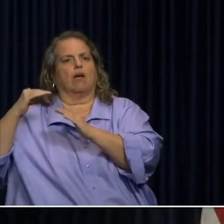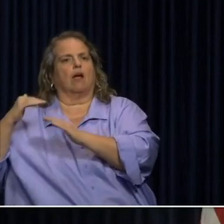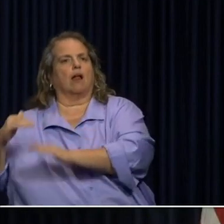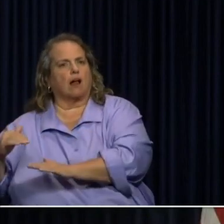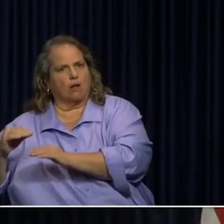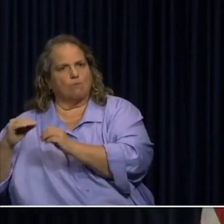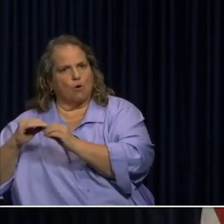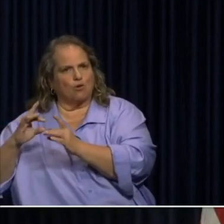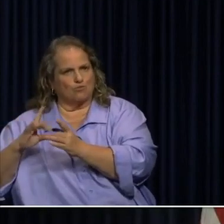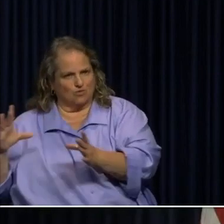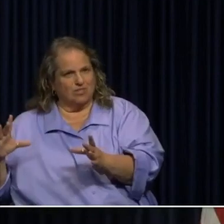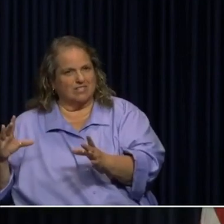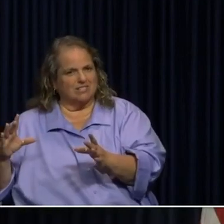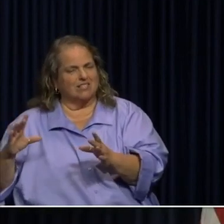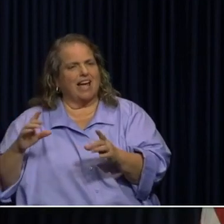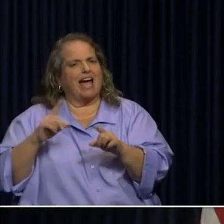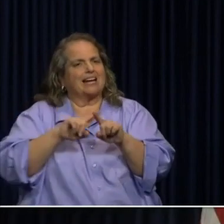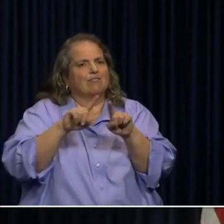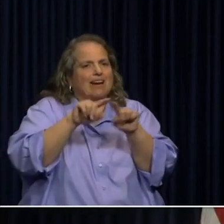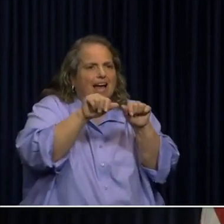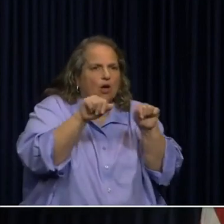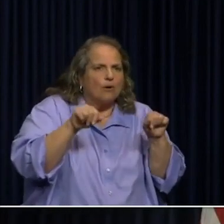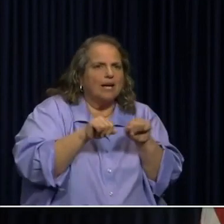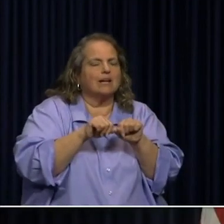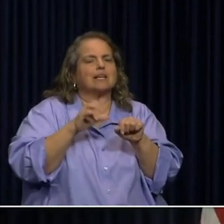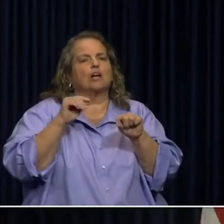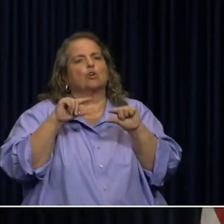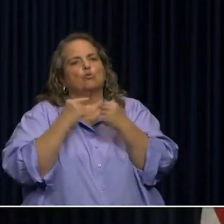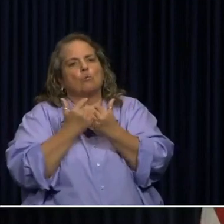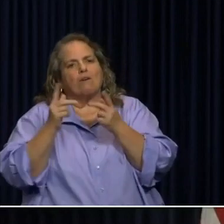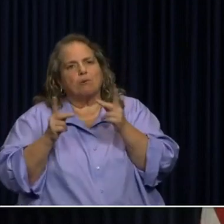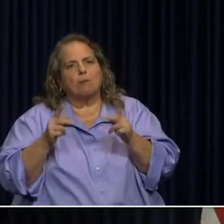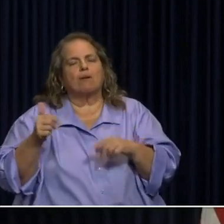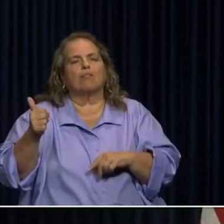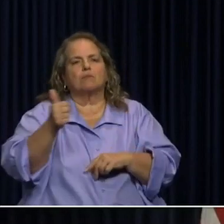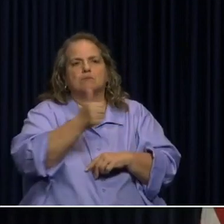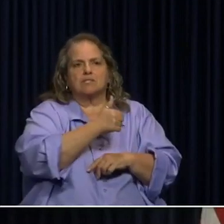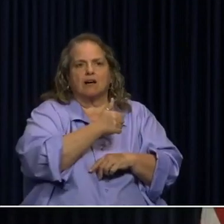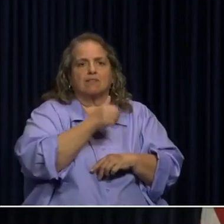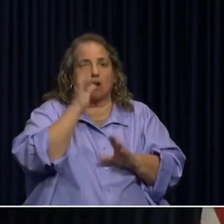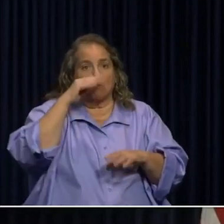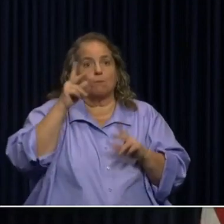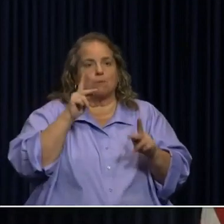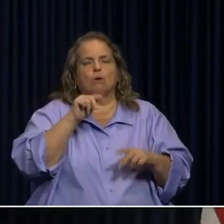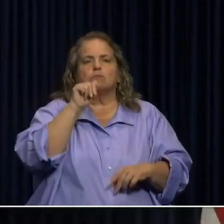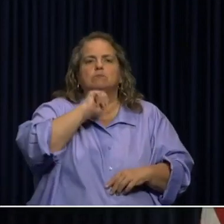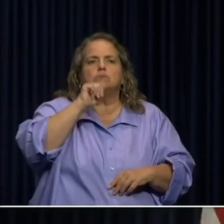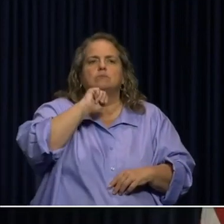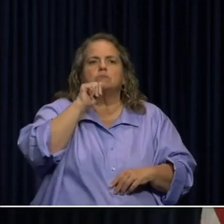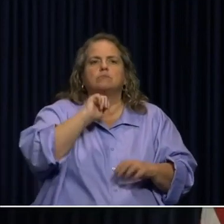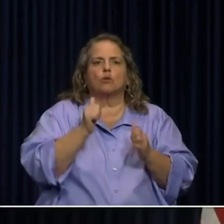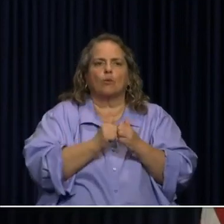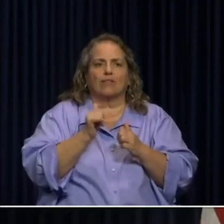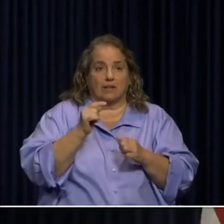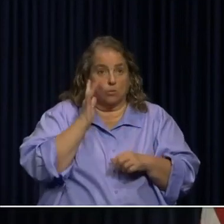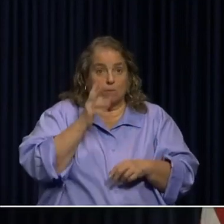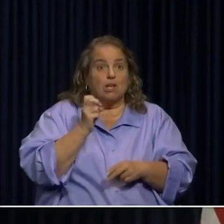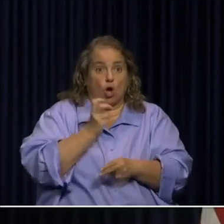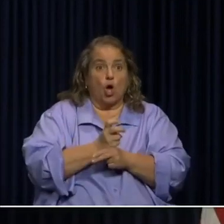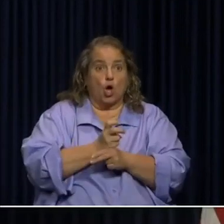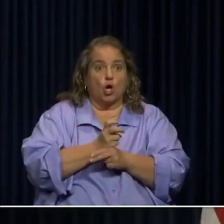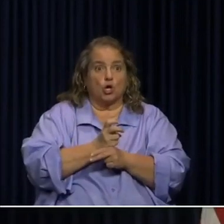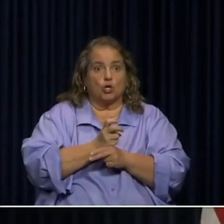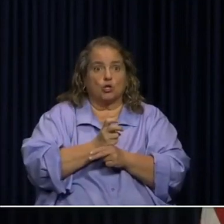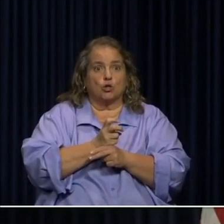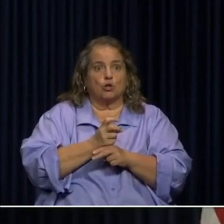potentially areas, but also groups of people themselves. And I hope people will bear with me with it. It'll be hard,